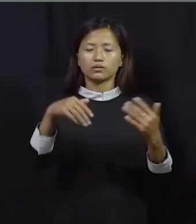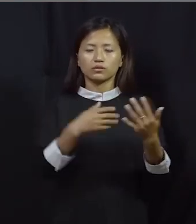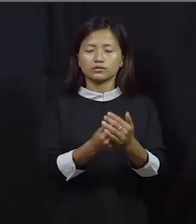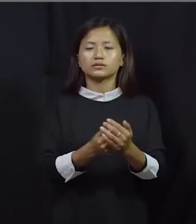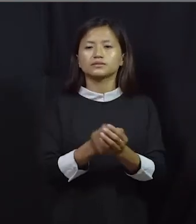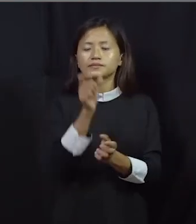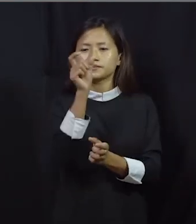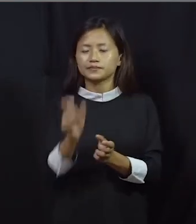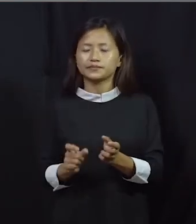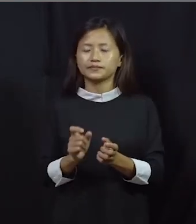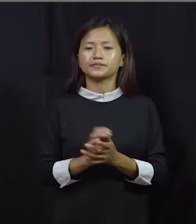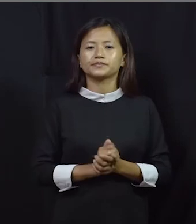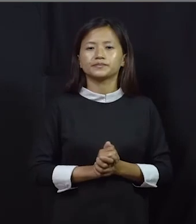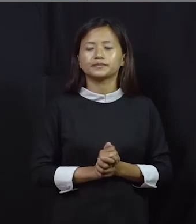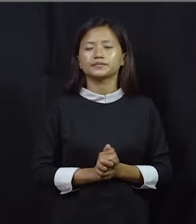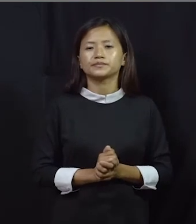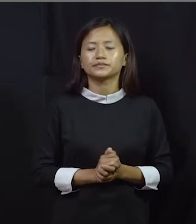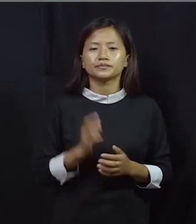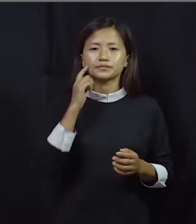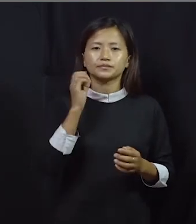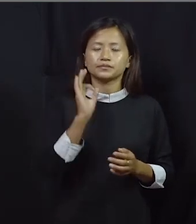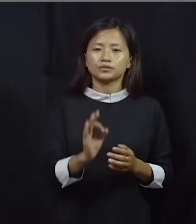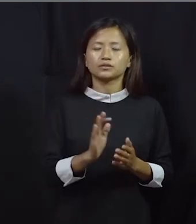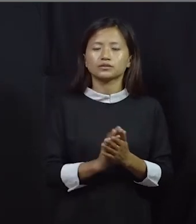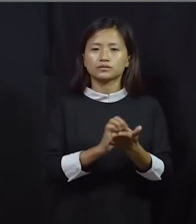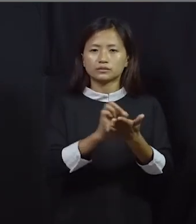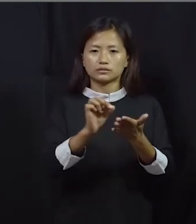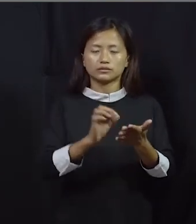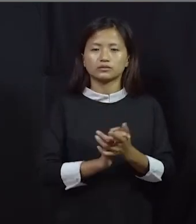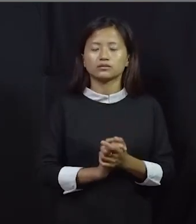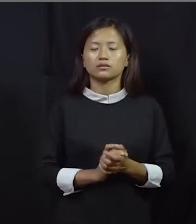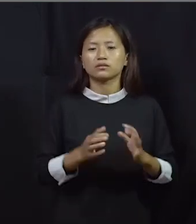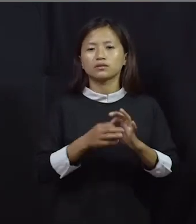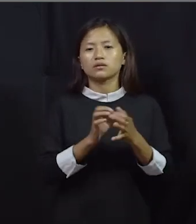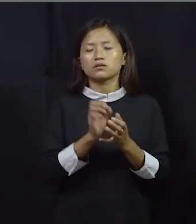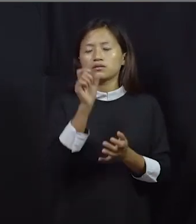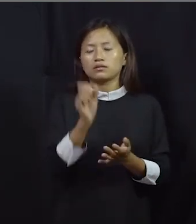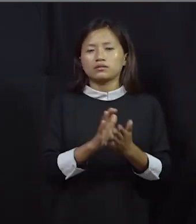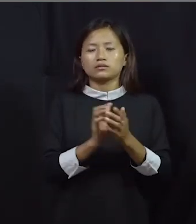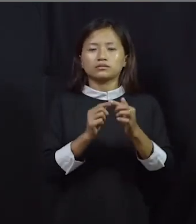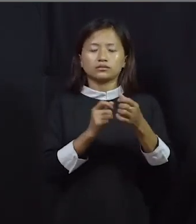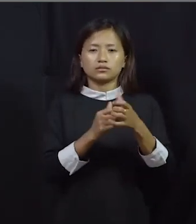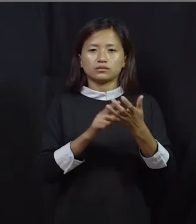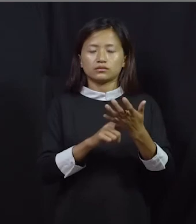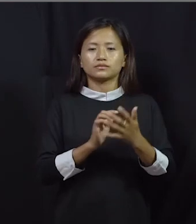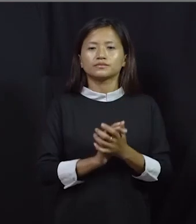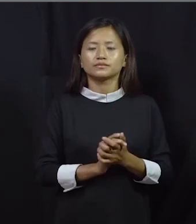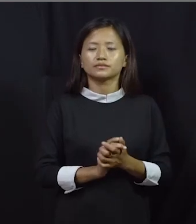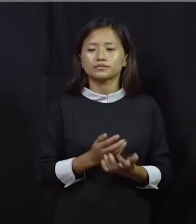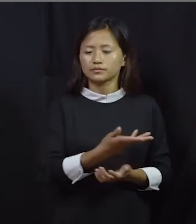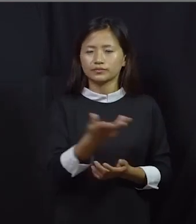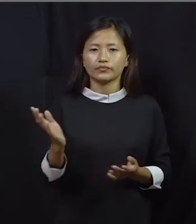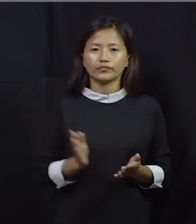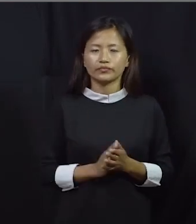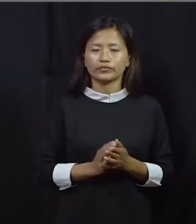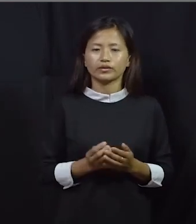partners. So the importance of having a written partnership deed is that they are